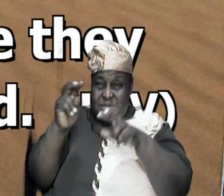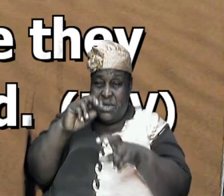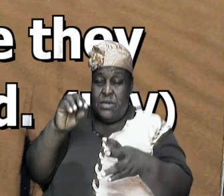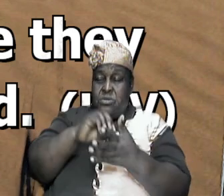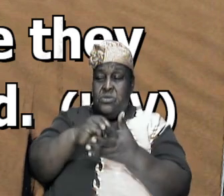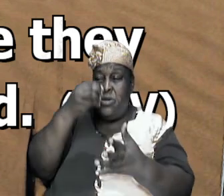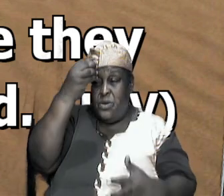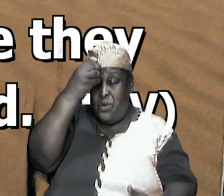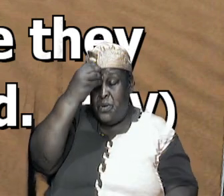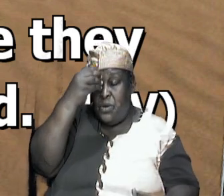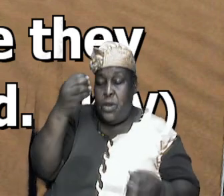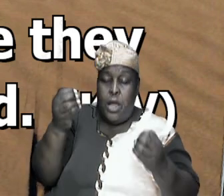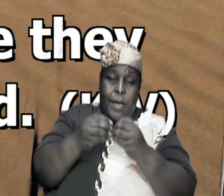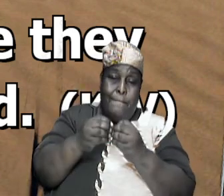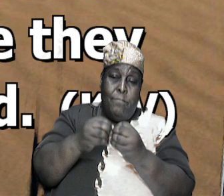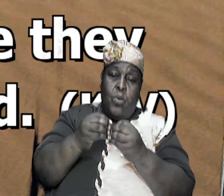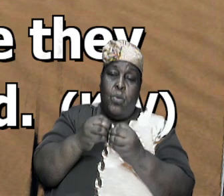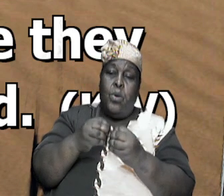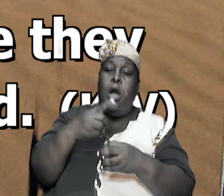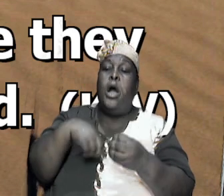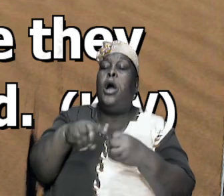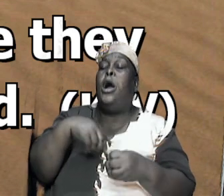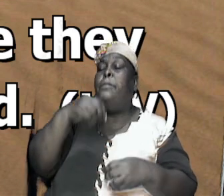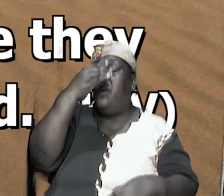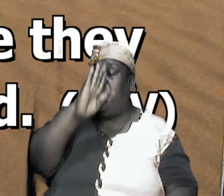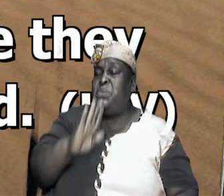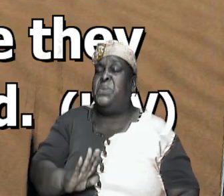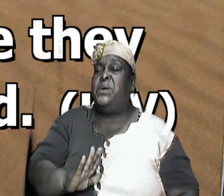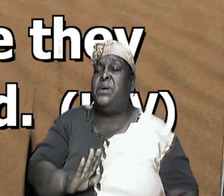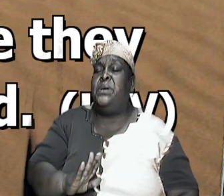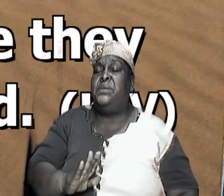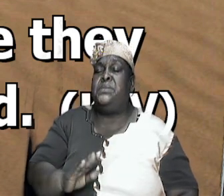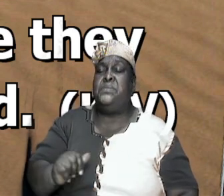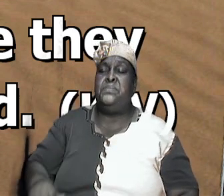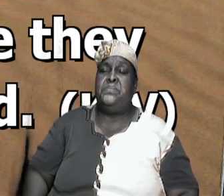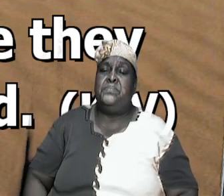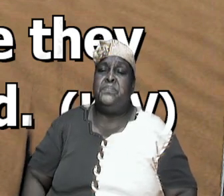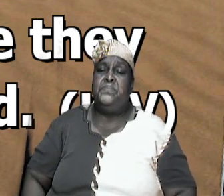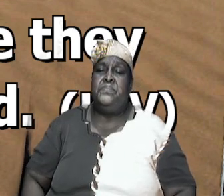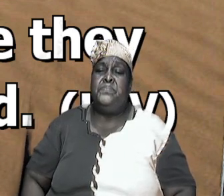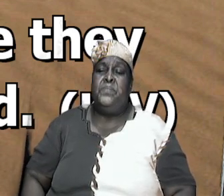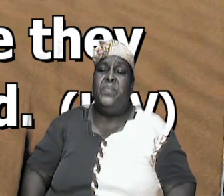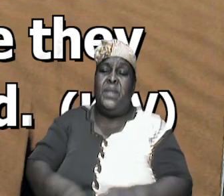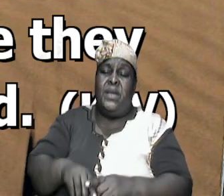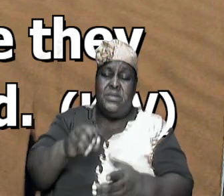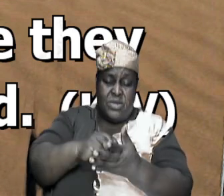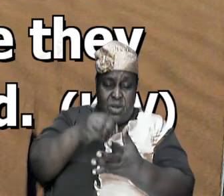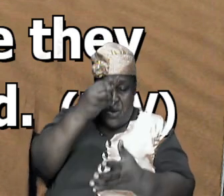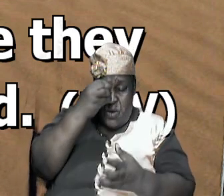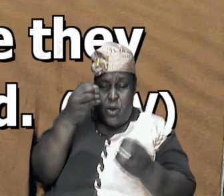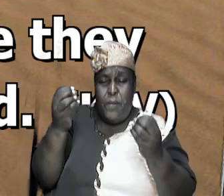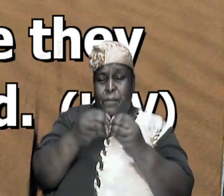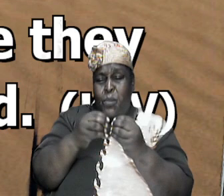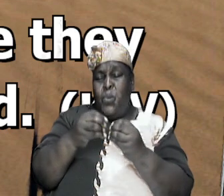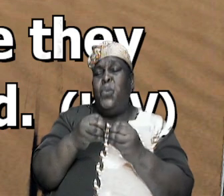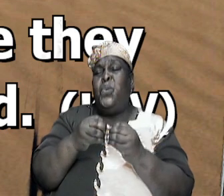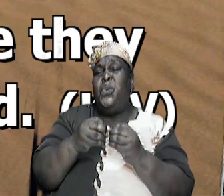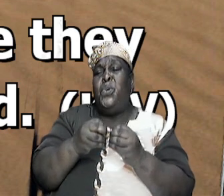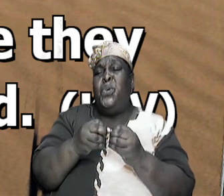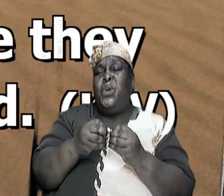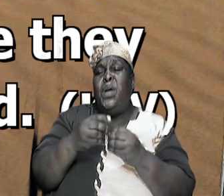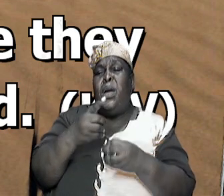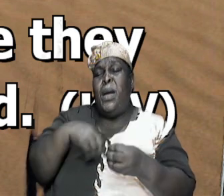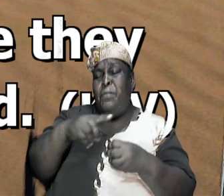learn more about him. And as we learn more, you